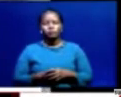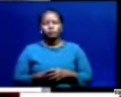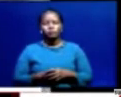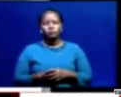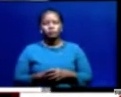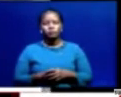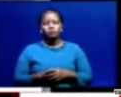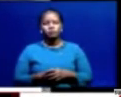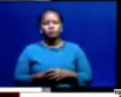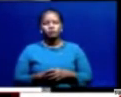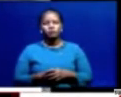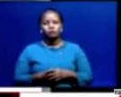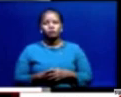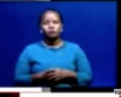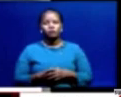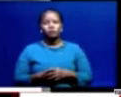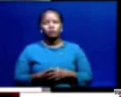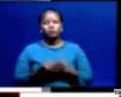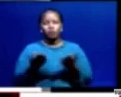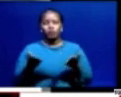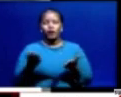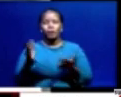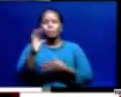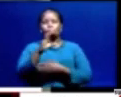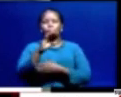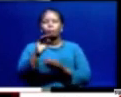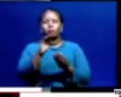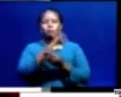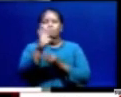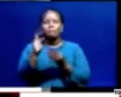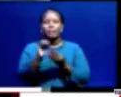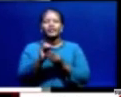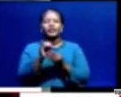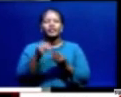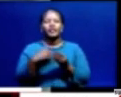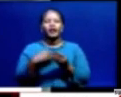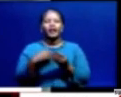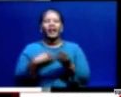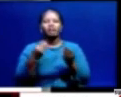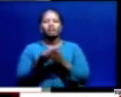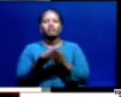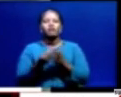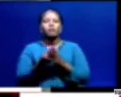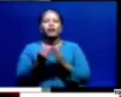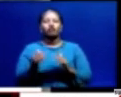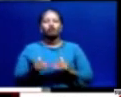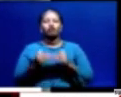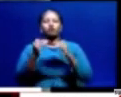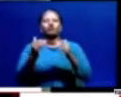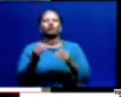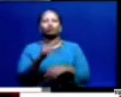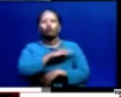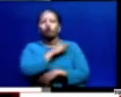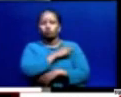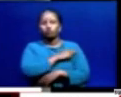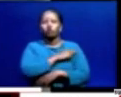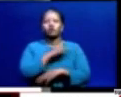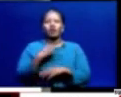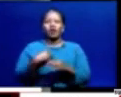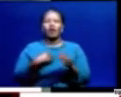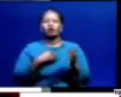Ask kama budget wameka ile pesa ya promotion ya watu yetu ya hospitali ya healthcare, wakaniambia iko.